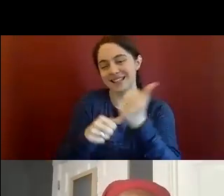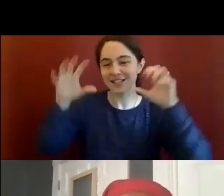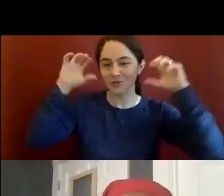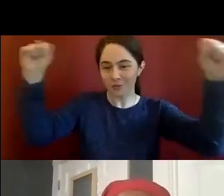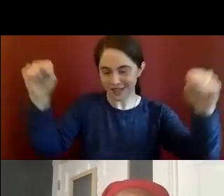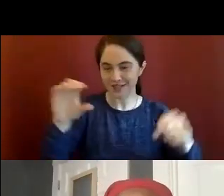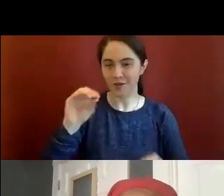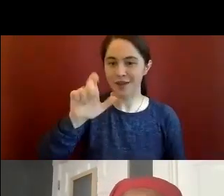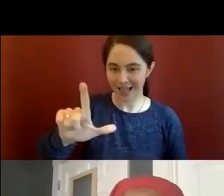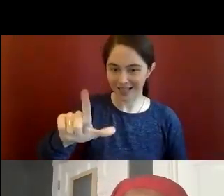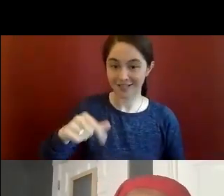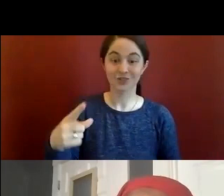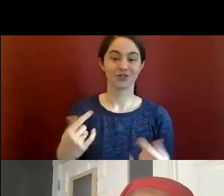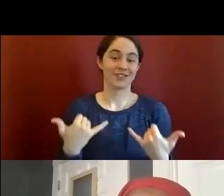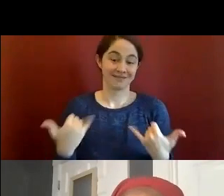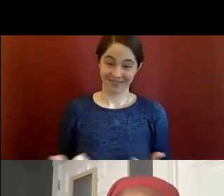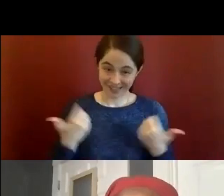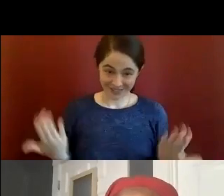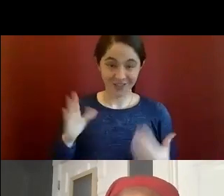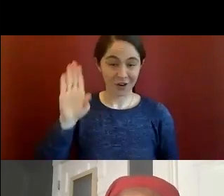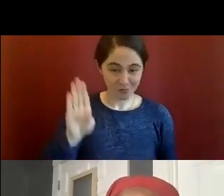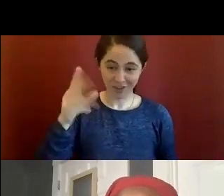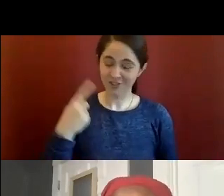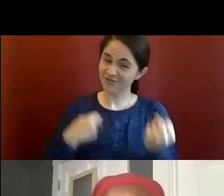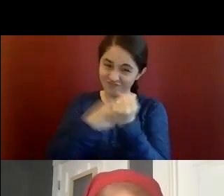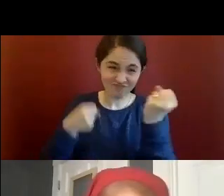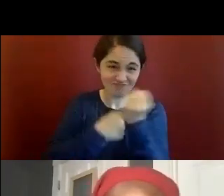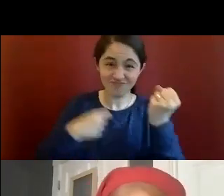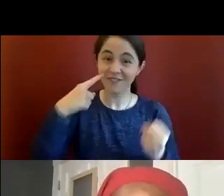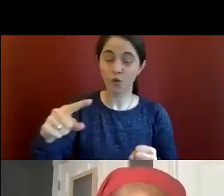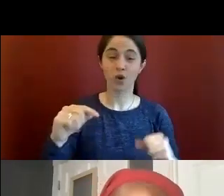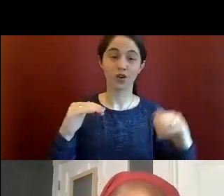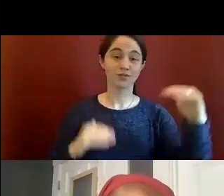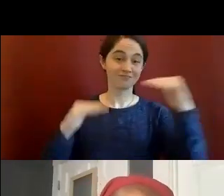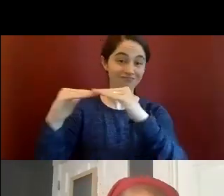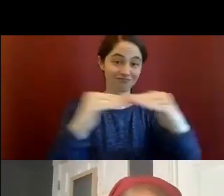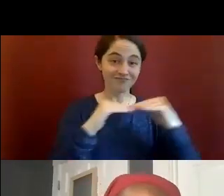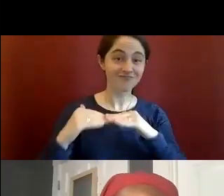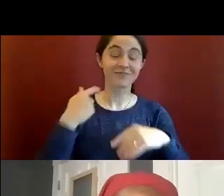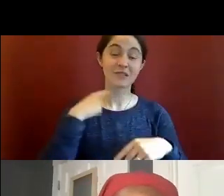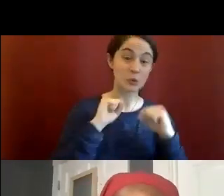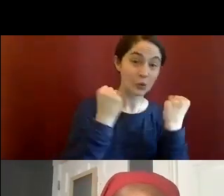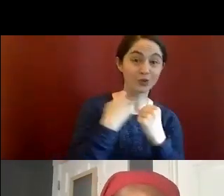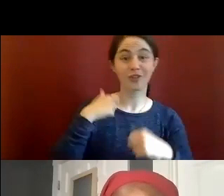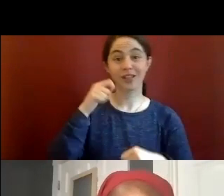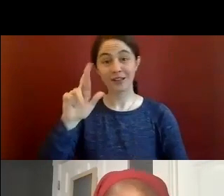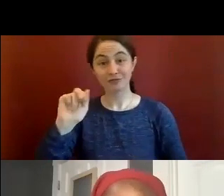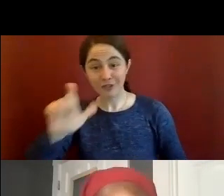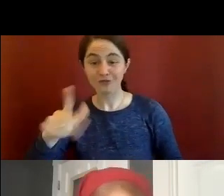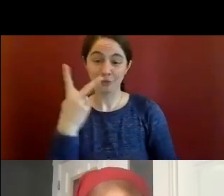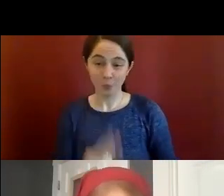resident of Boston, fierce advocate for social and racial justice, is a strong believer in the assets of our immigrant students and